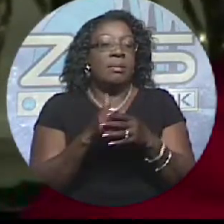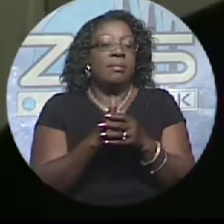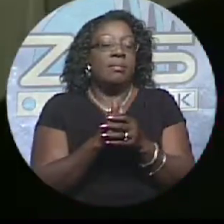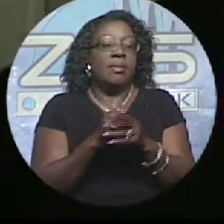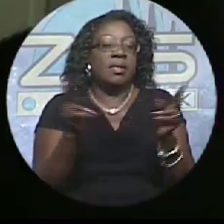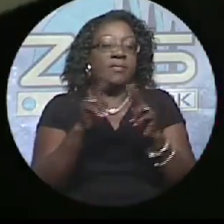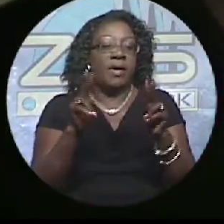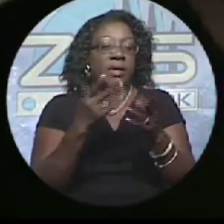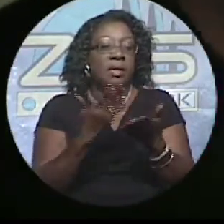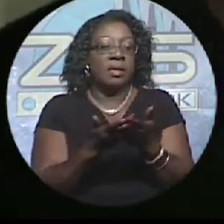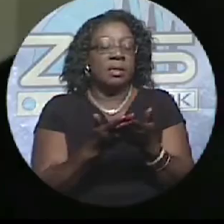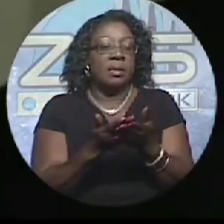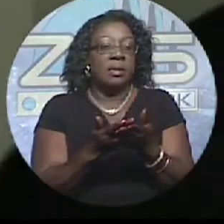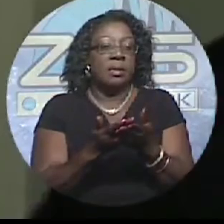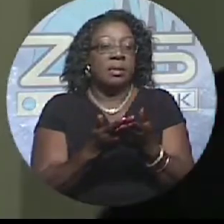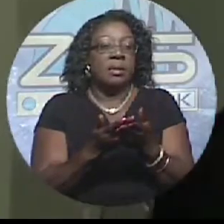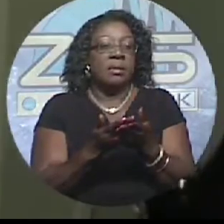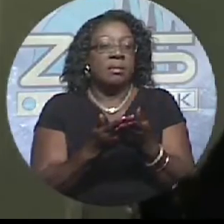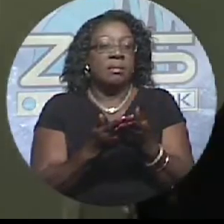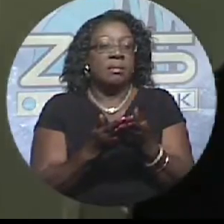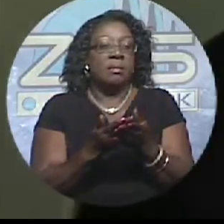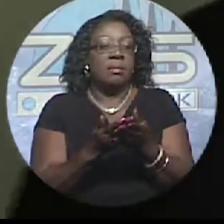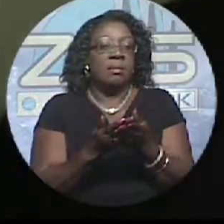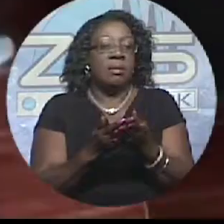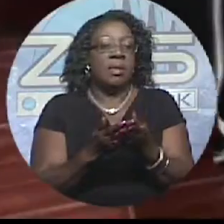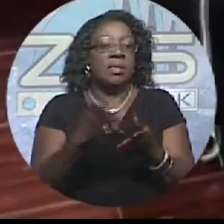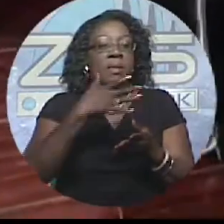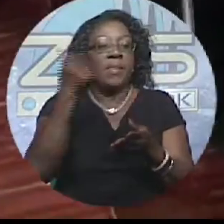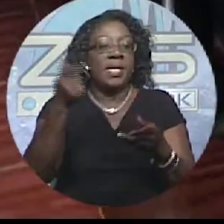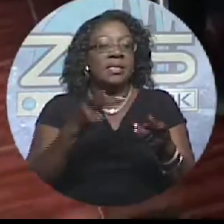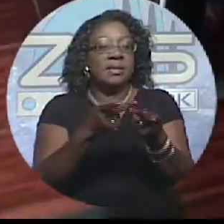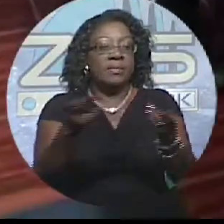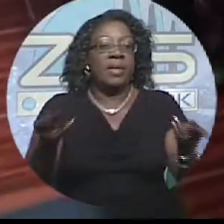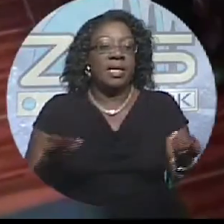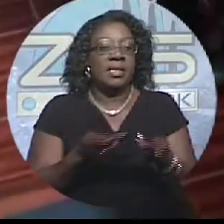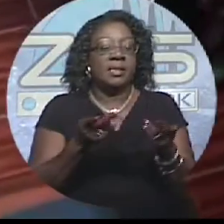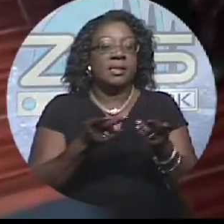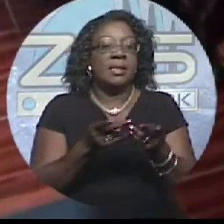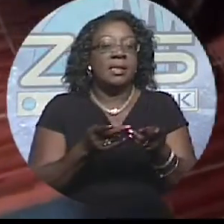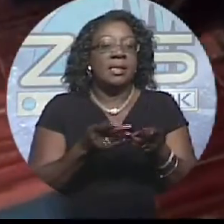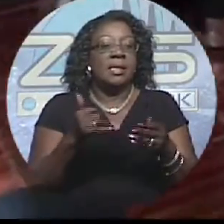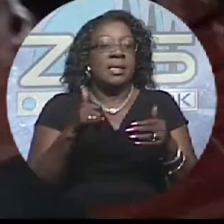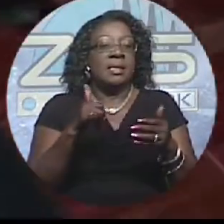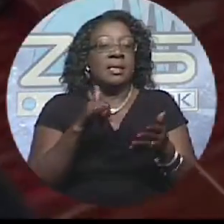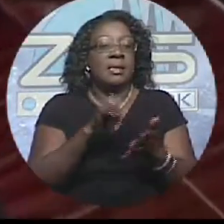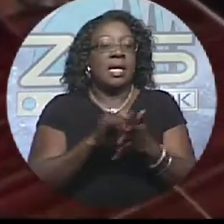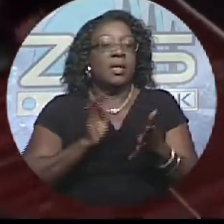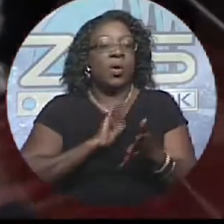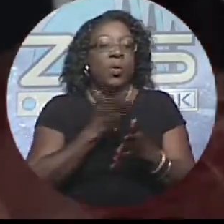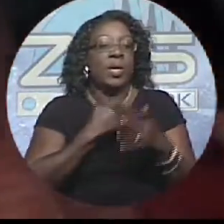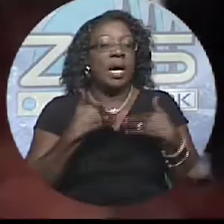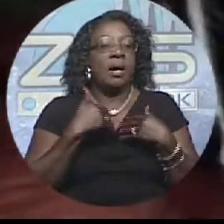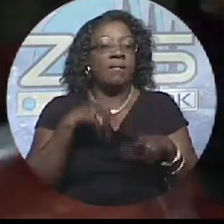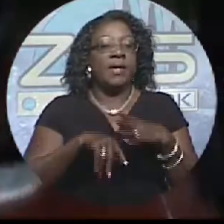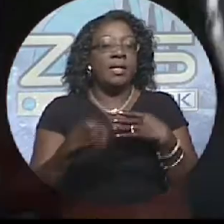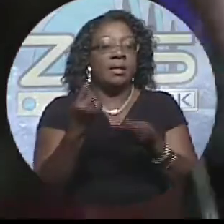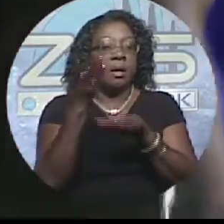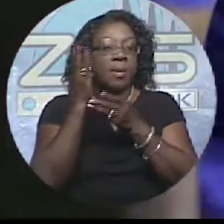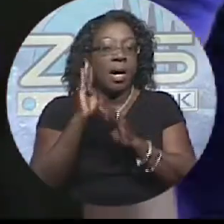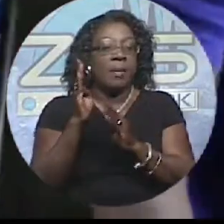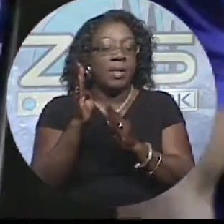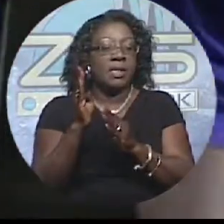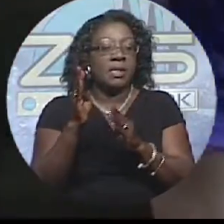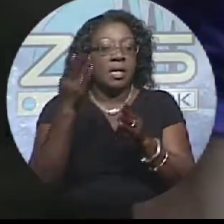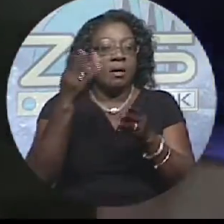good. Top one like I ever seen in the Bahamas. Probably the best venue we ever had. Competition level is up there on par with Las Vegas